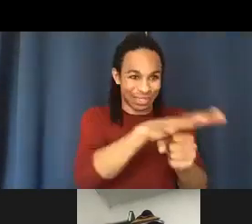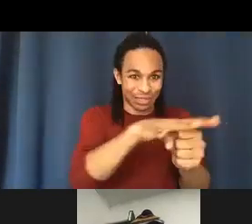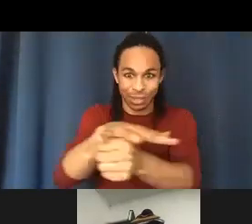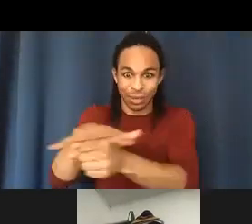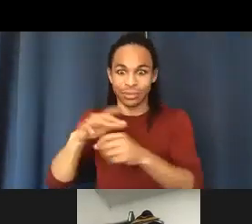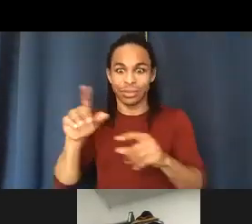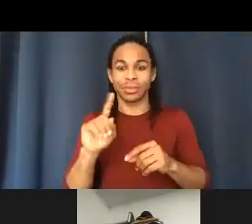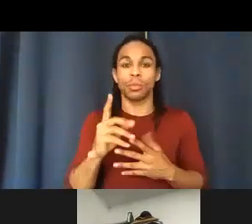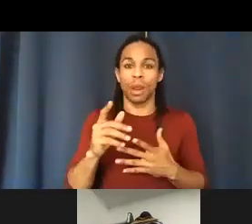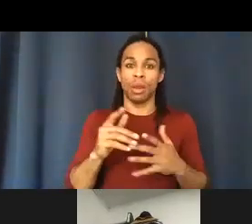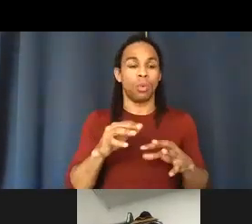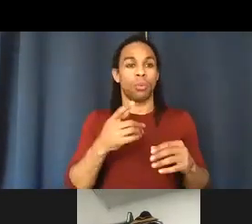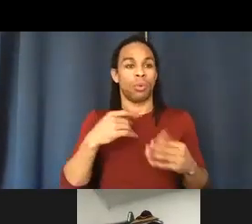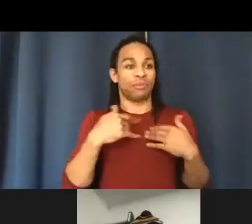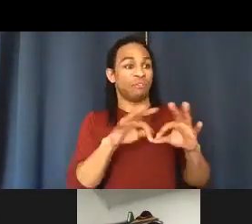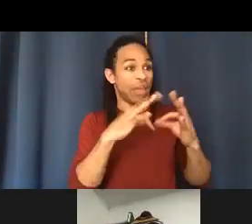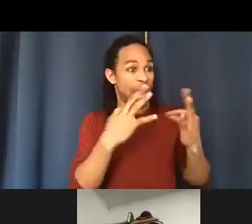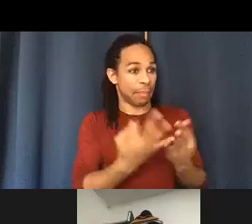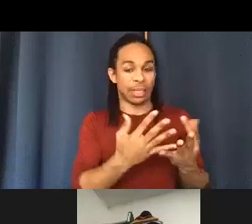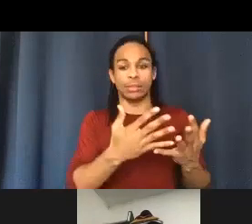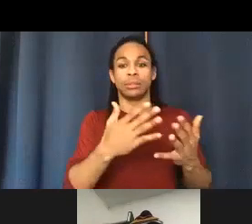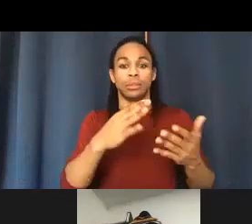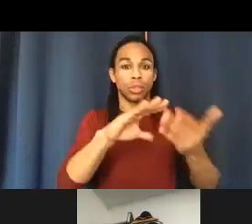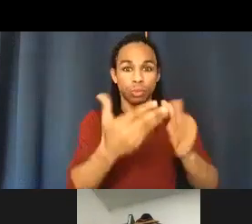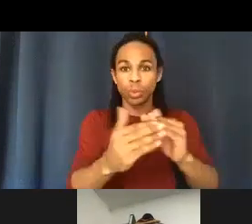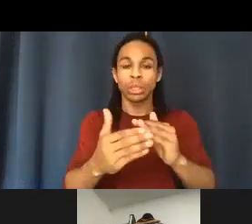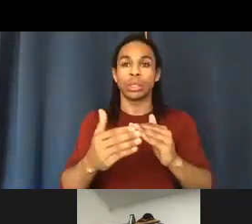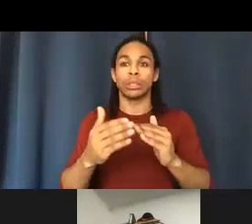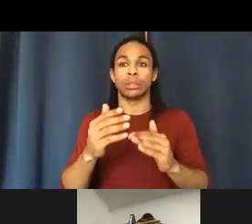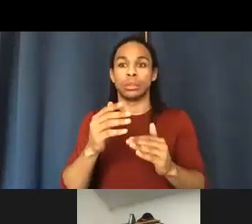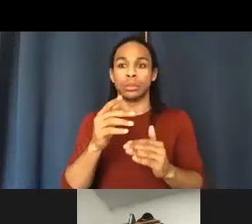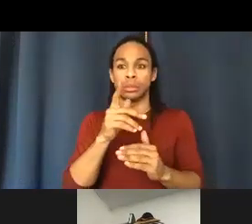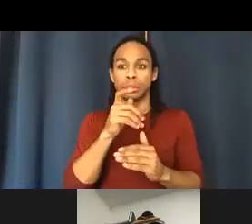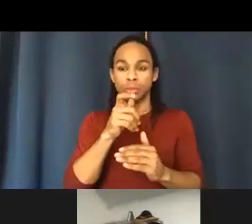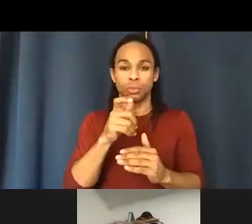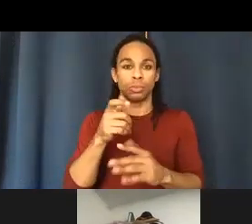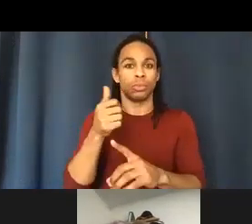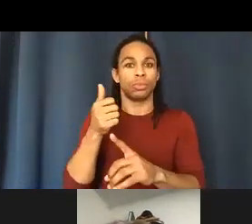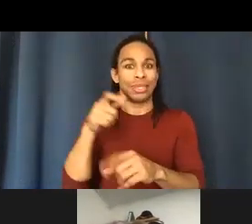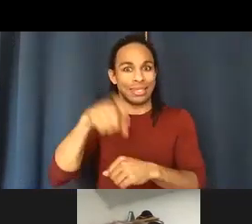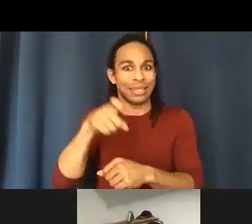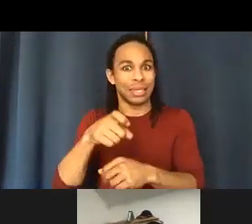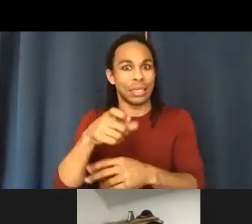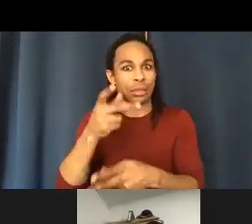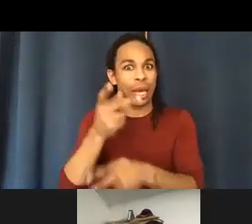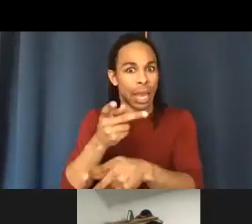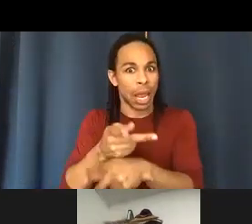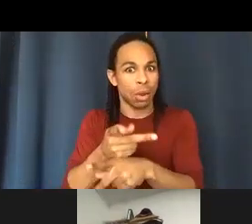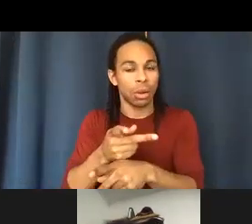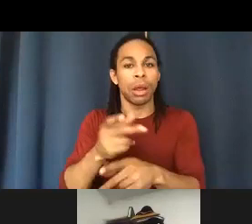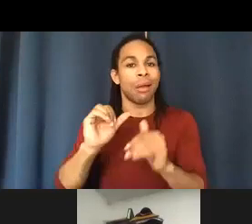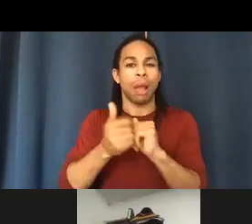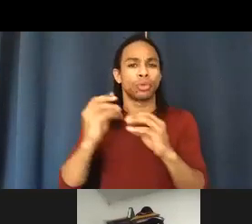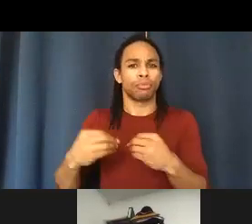Especially because we have a particular vision that we want to share, and also to listen to the needs of the community.